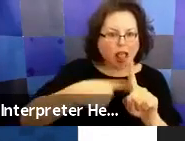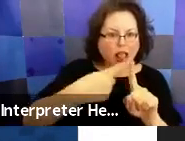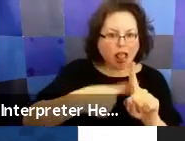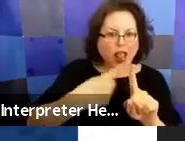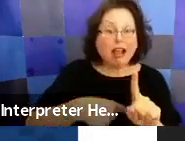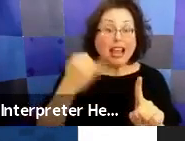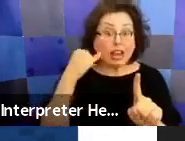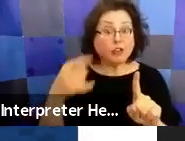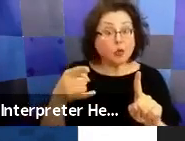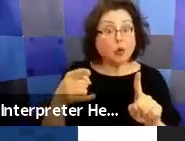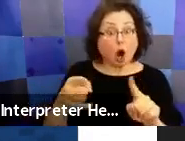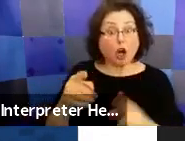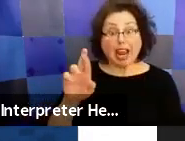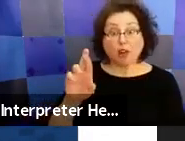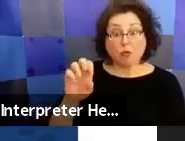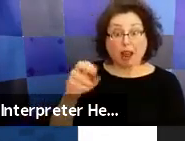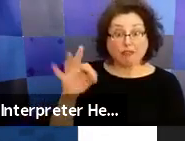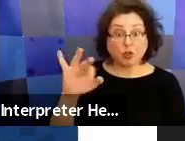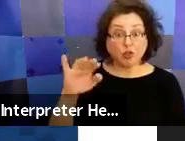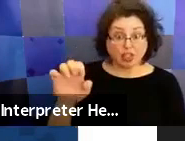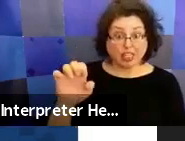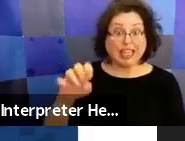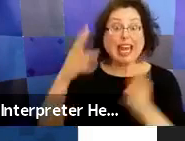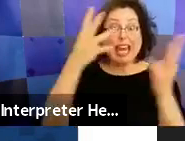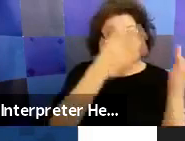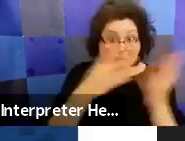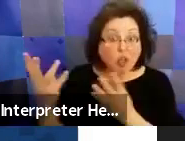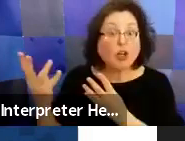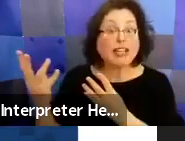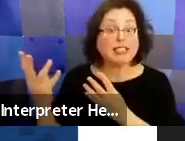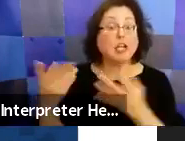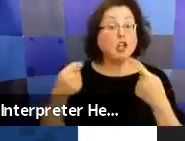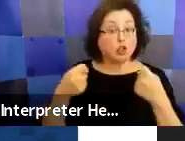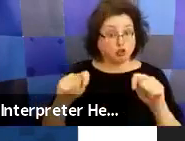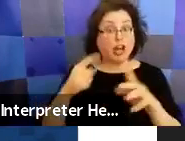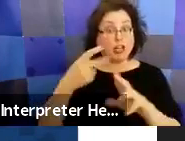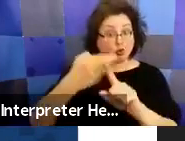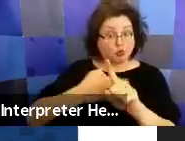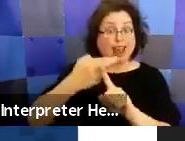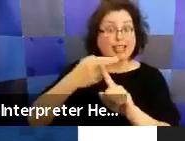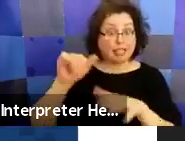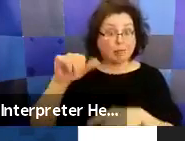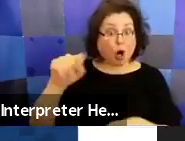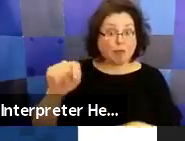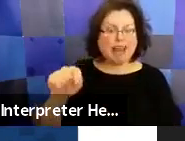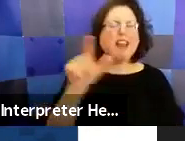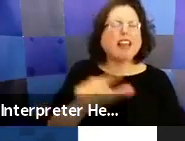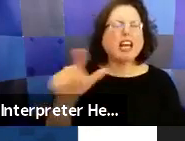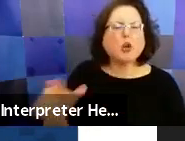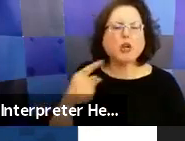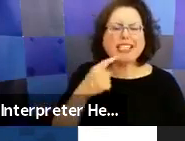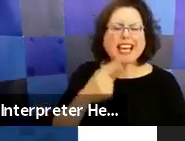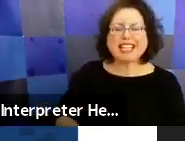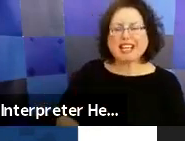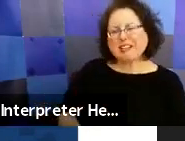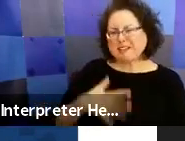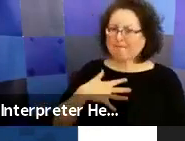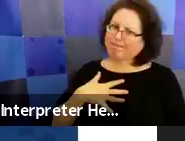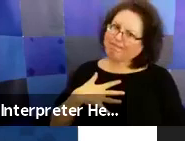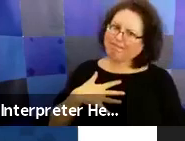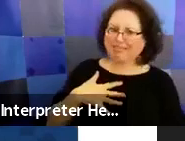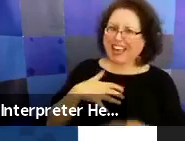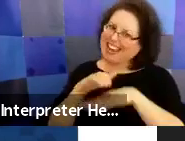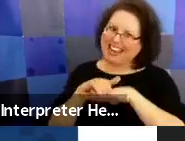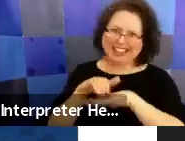a refugee or an immigrant and you go to try to rent an apartment and the landlord says, you know, because English isn't your